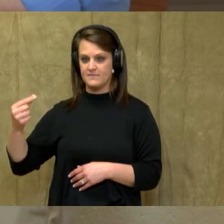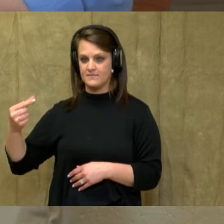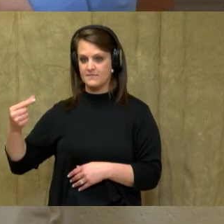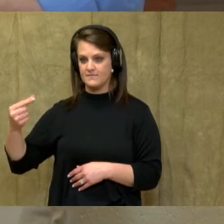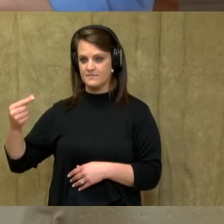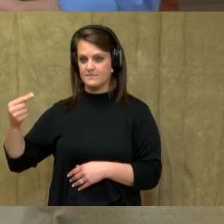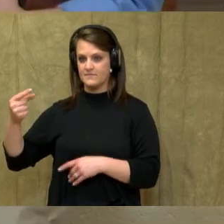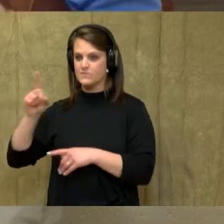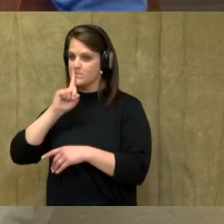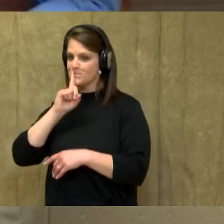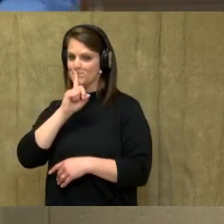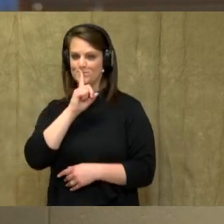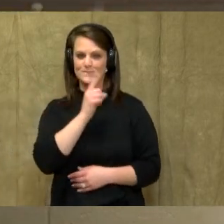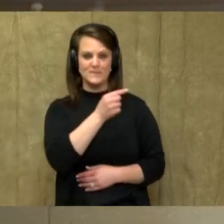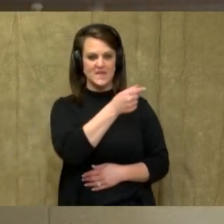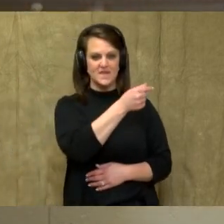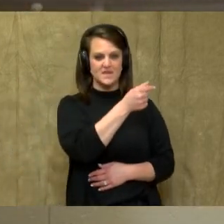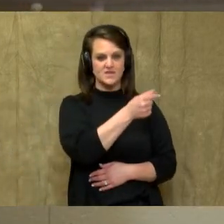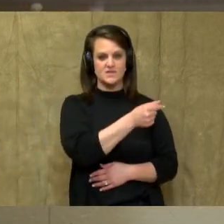G.